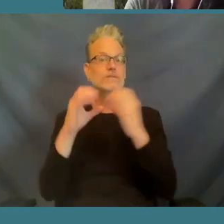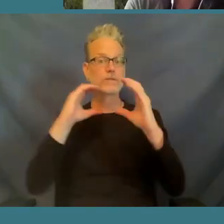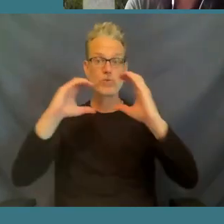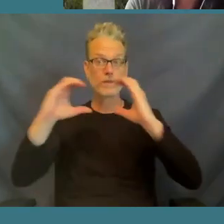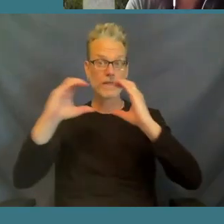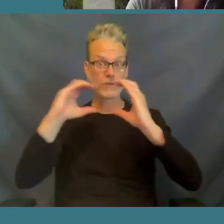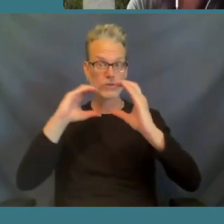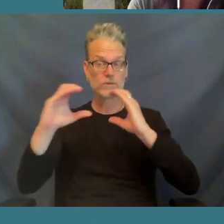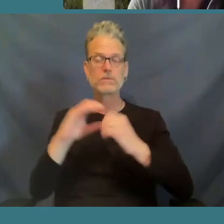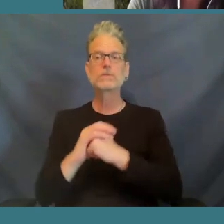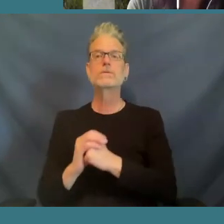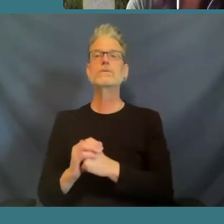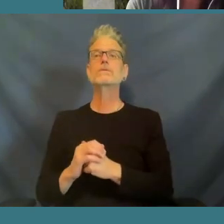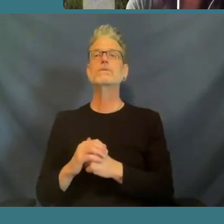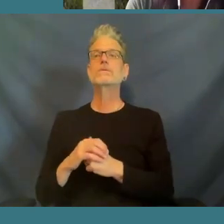and